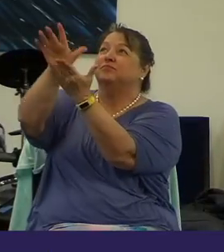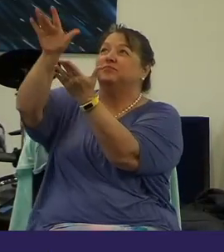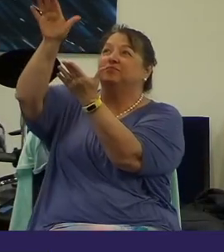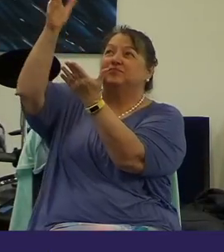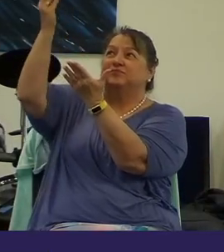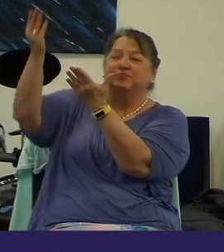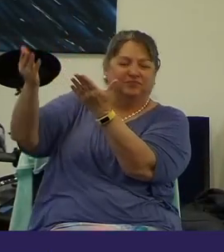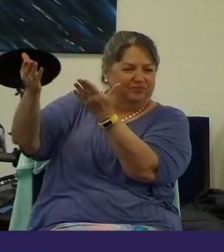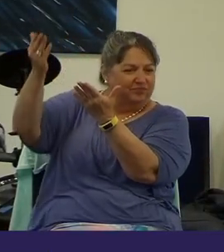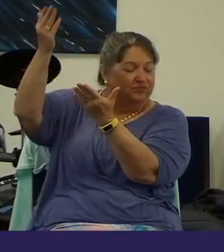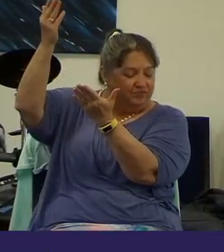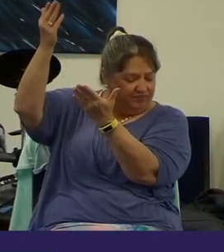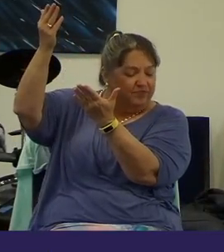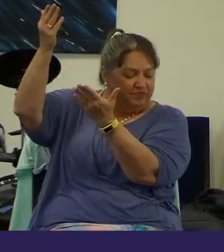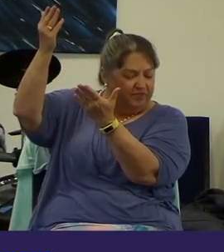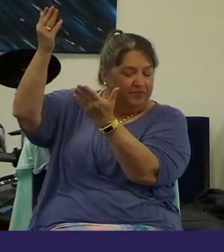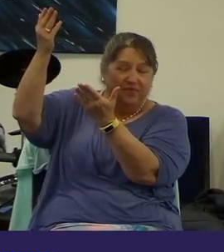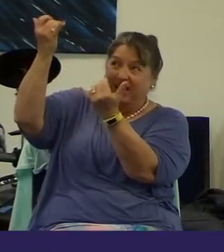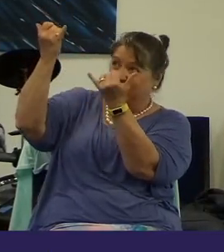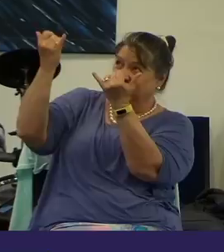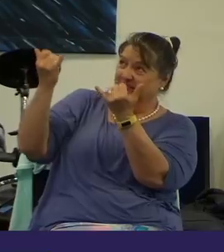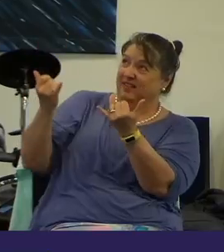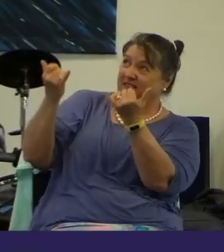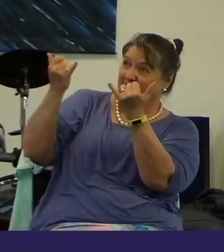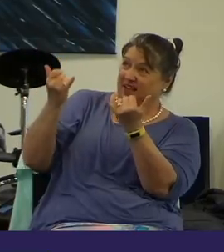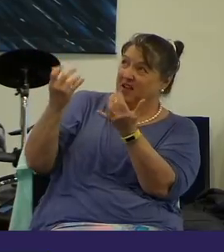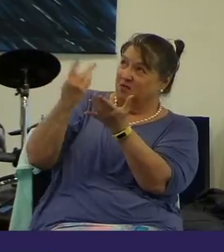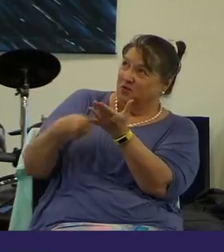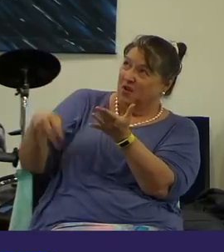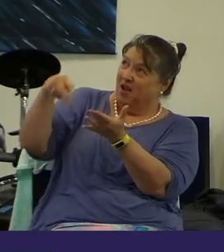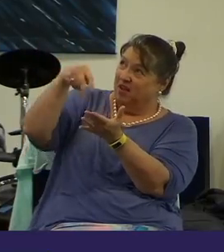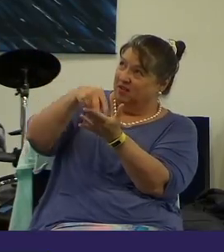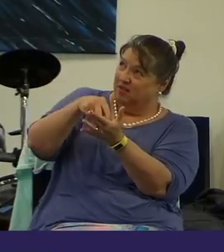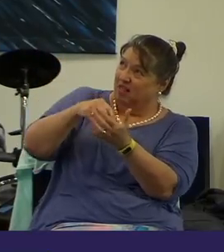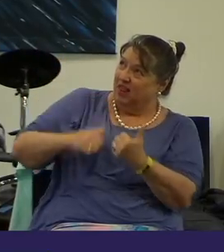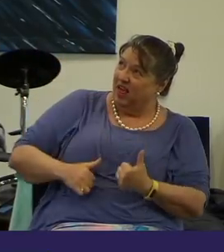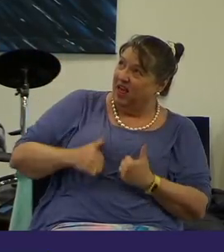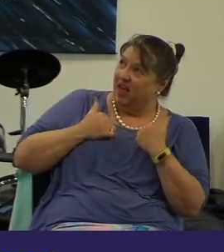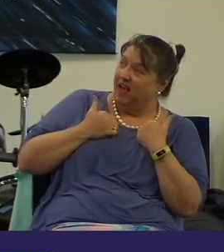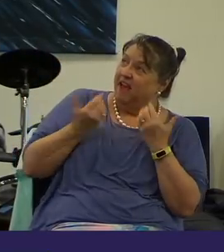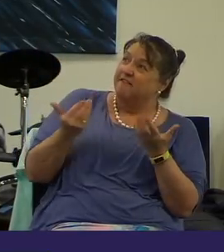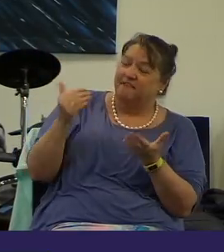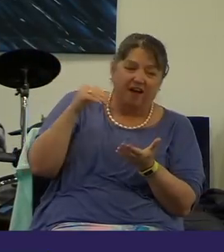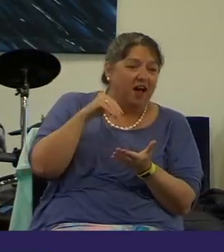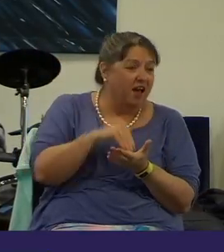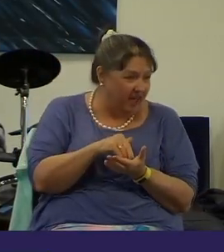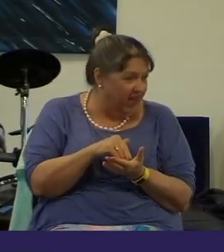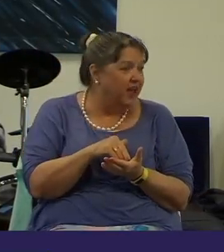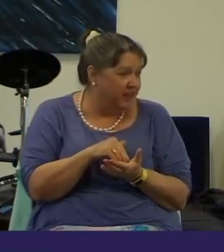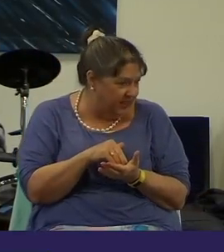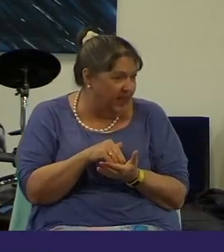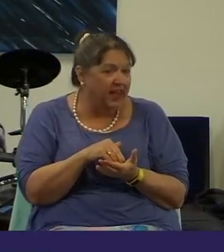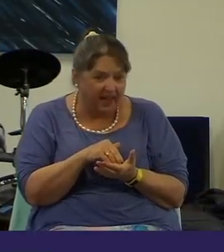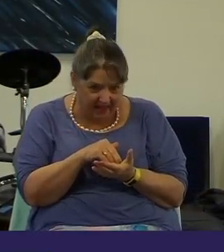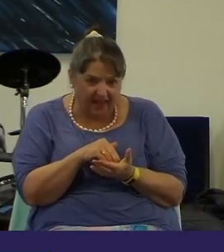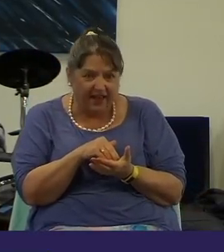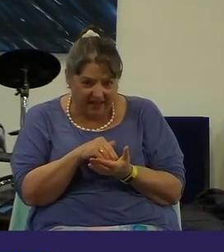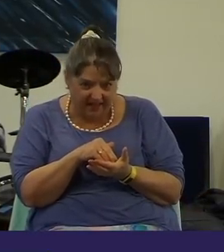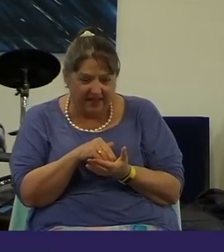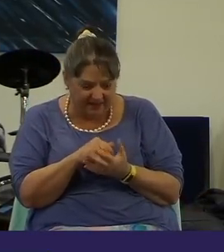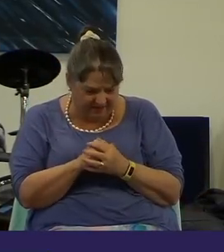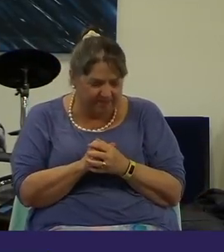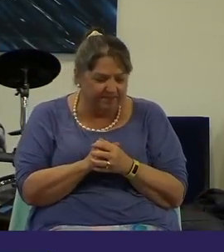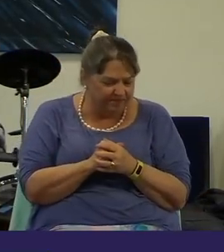glory, for you are raised to life